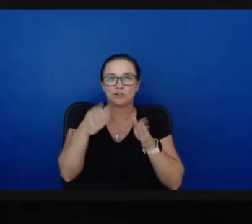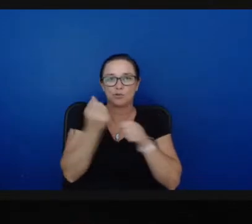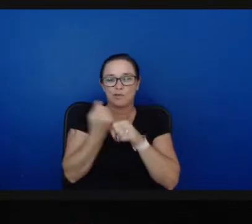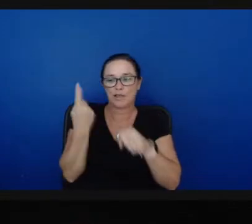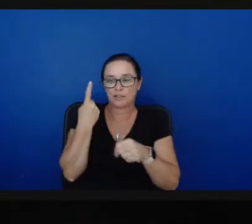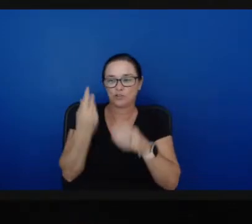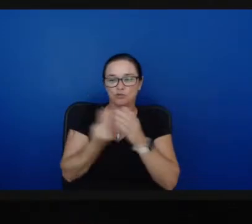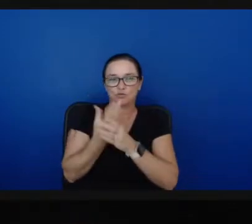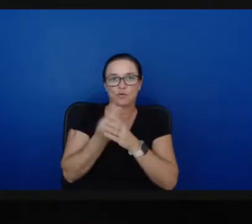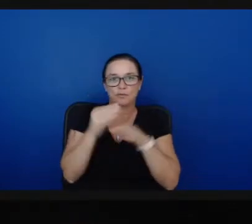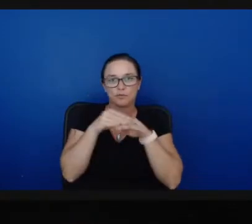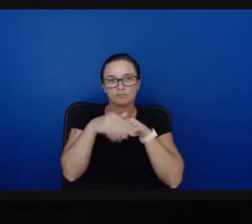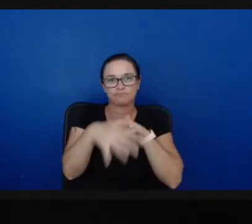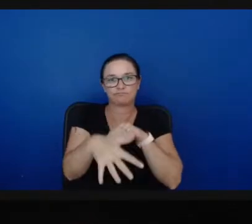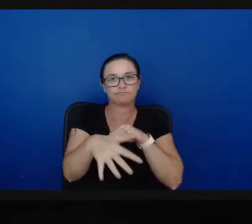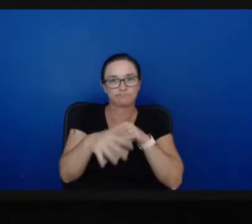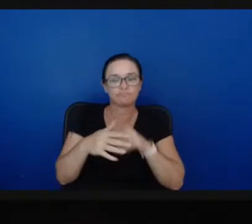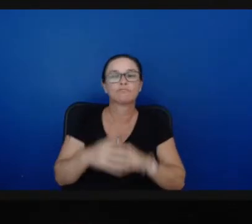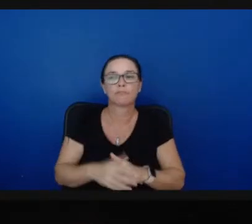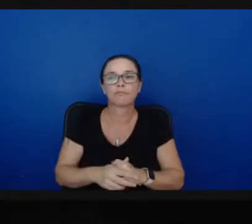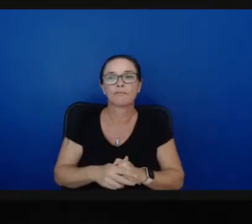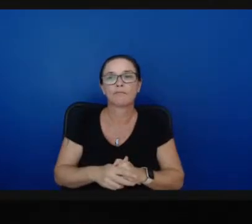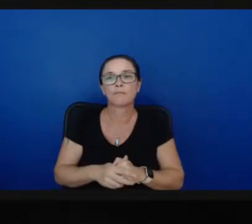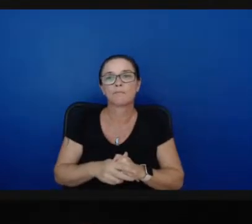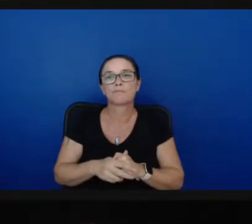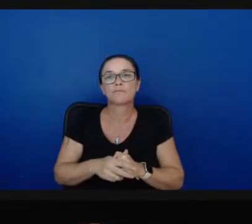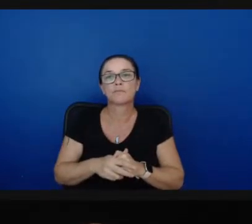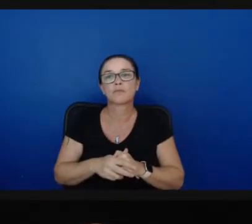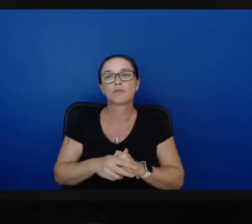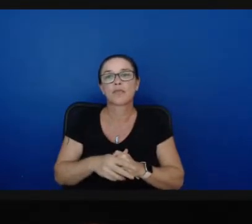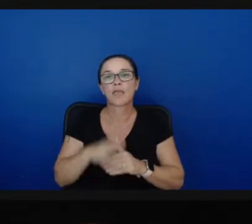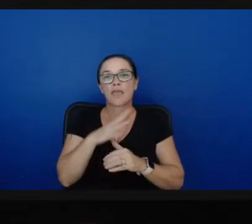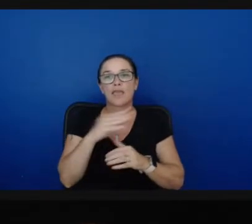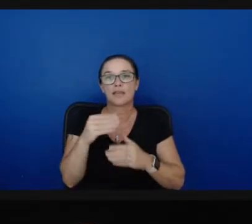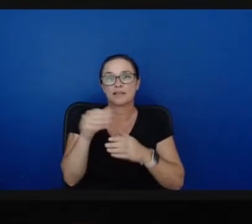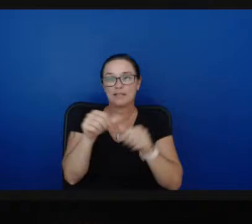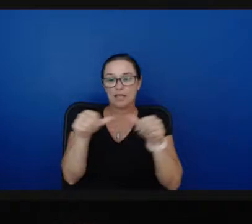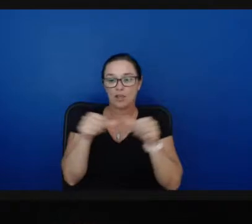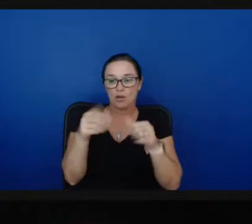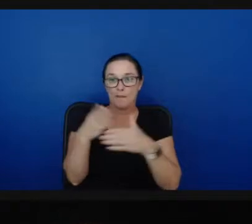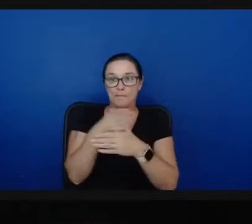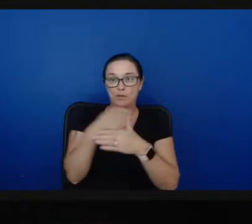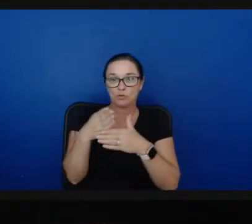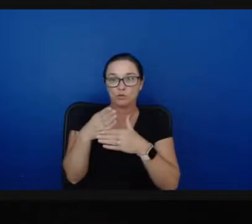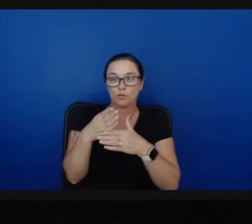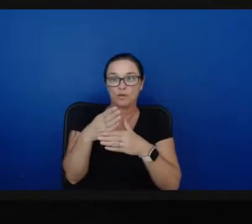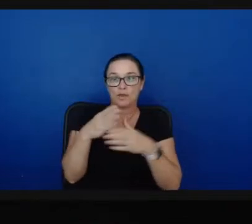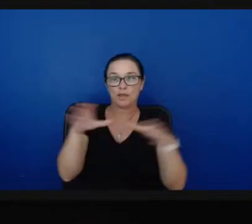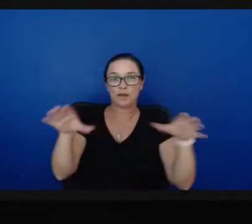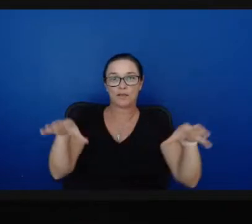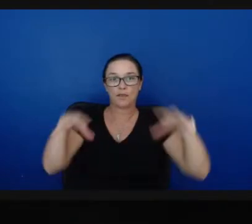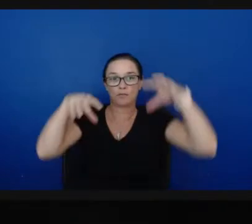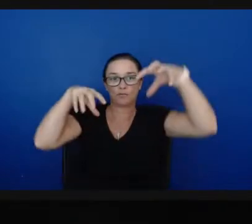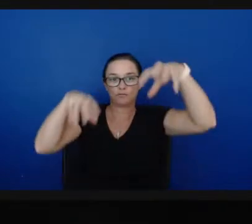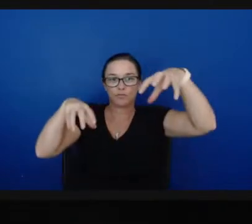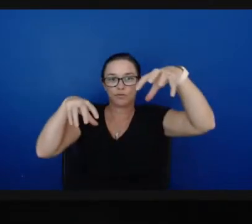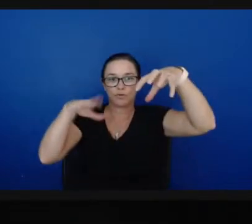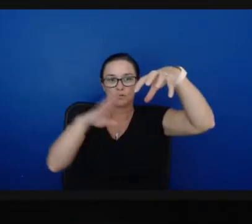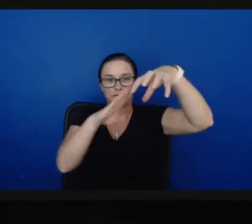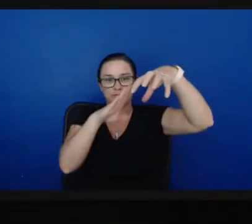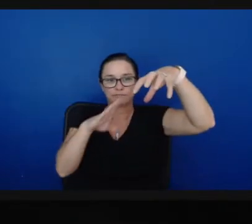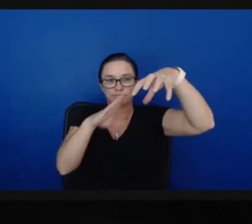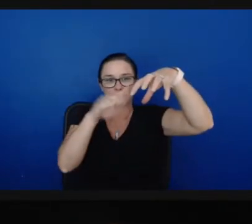site and in the area that is between Kilauea Summit and Mauna Loa. So it often